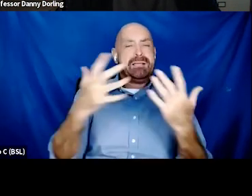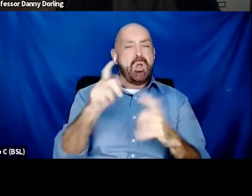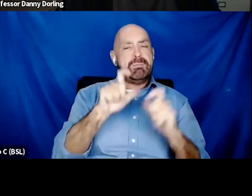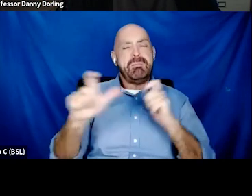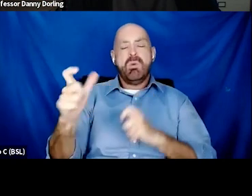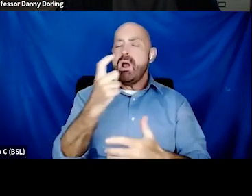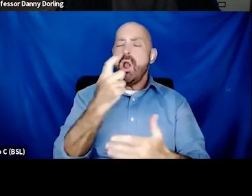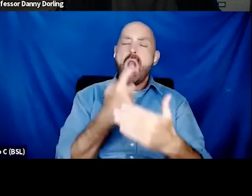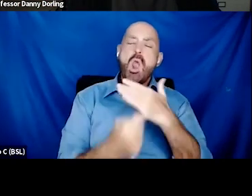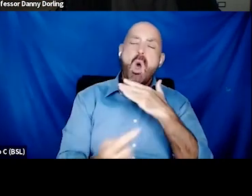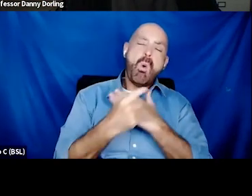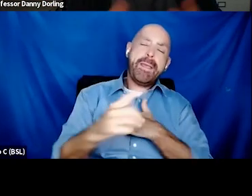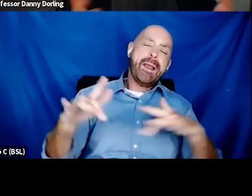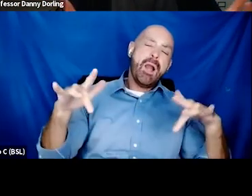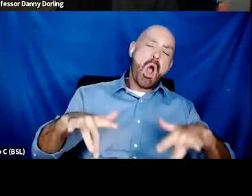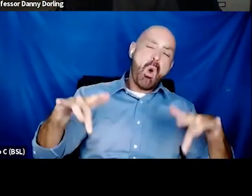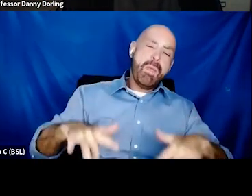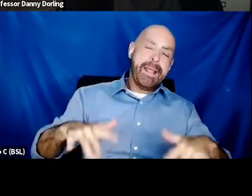pandemic.